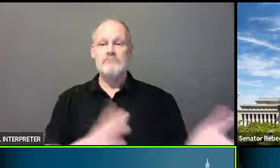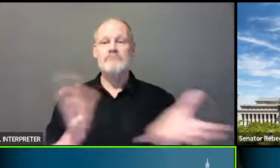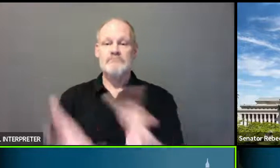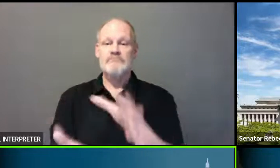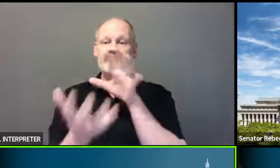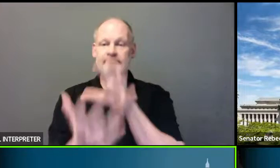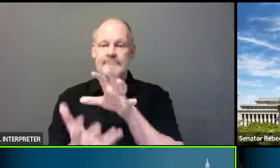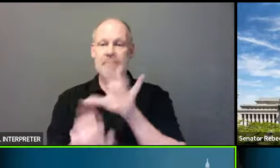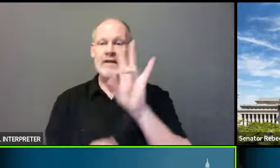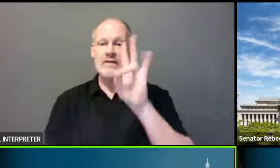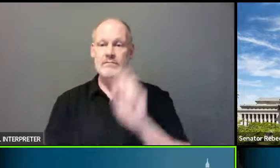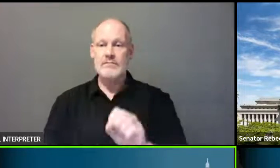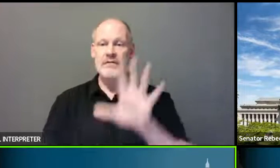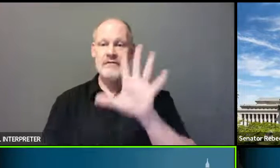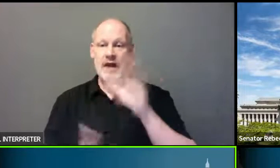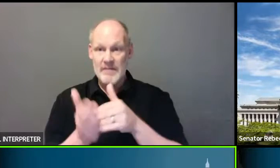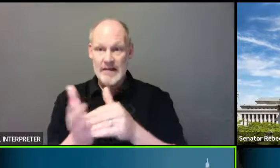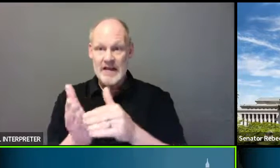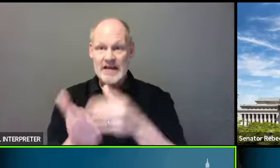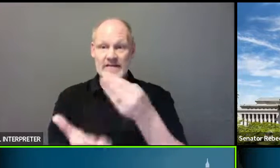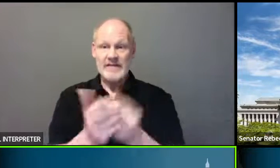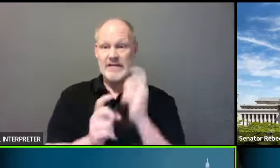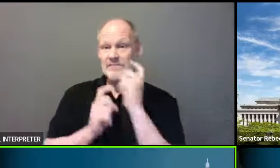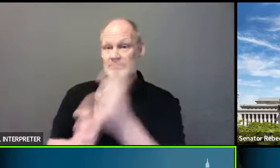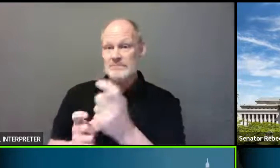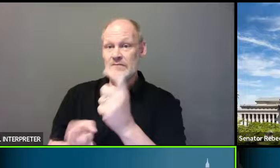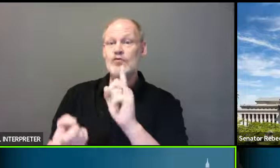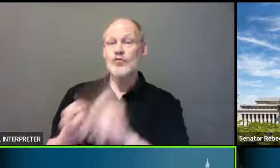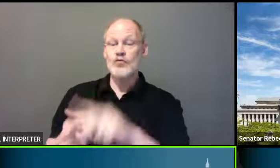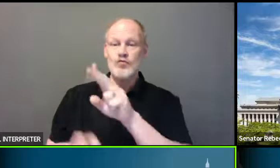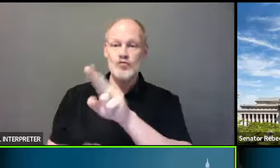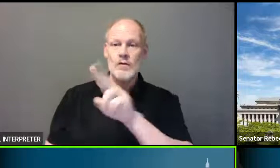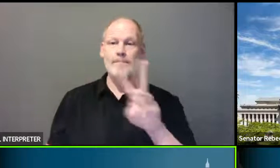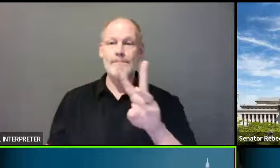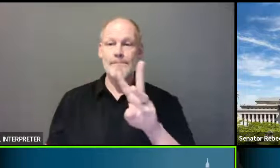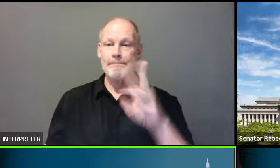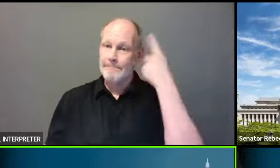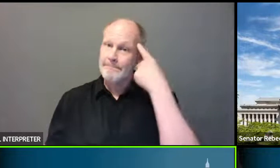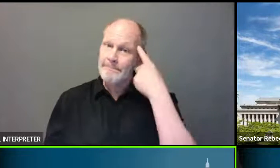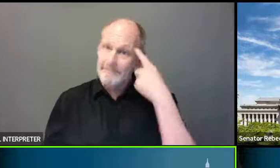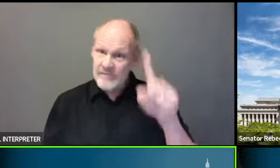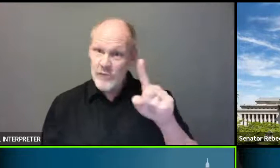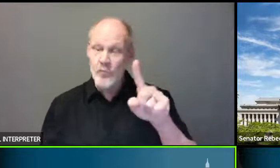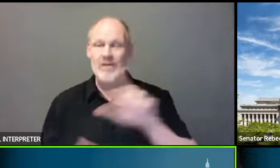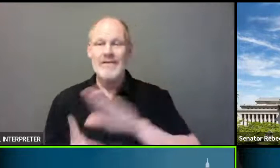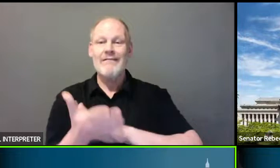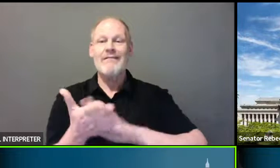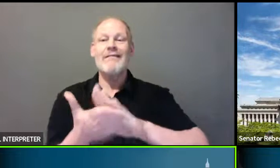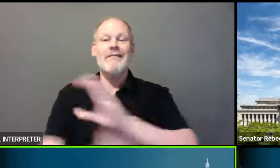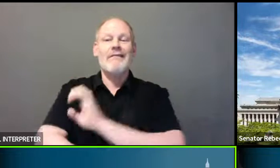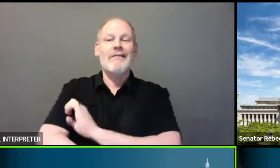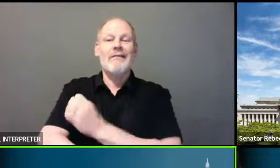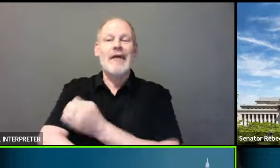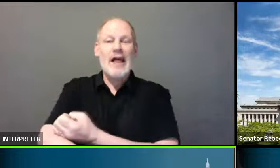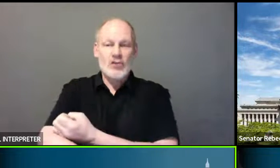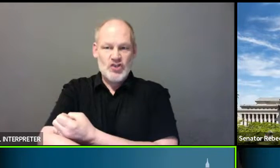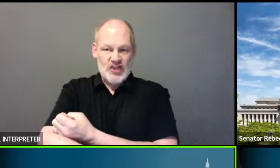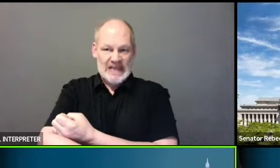$7.5 million to the University of Washington's Clean Energy Institute. More on the